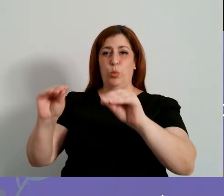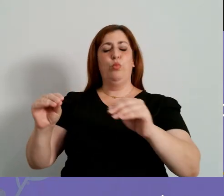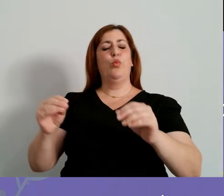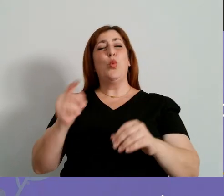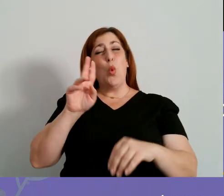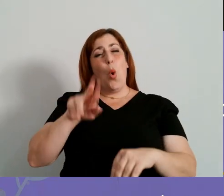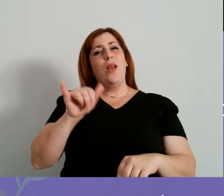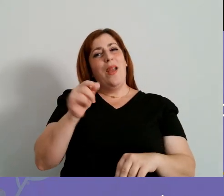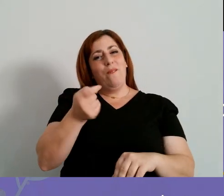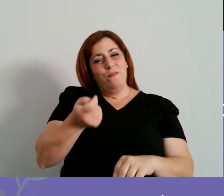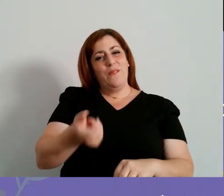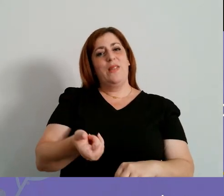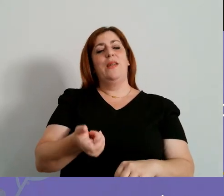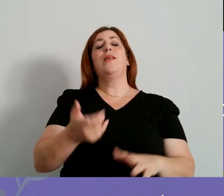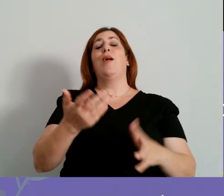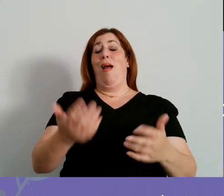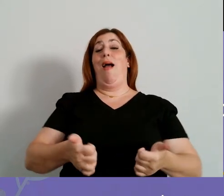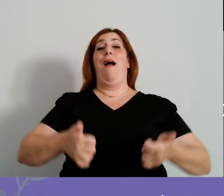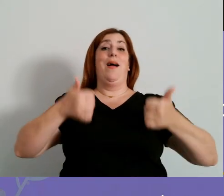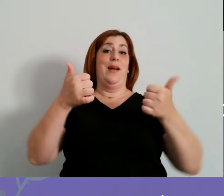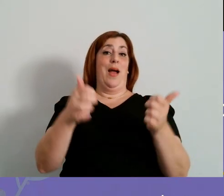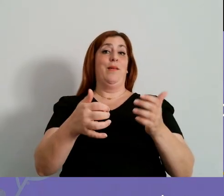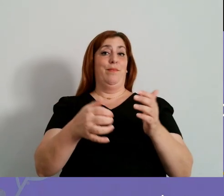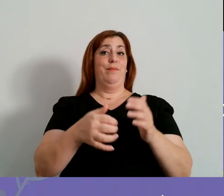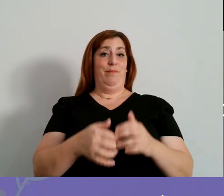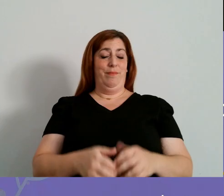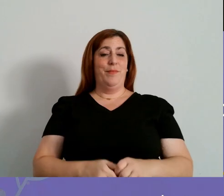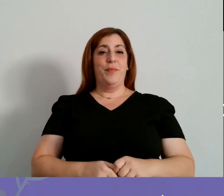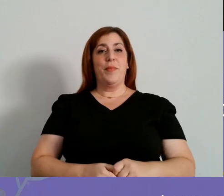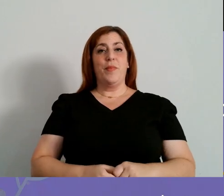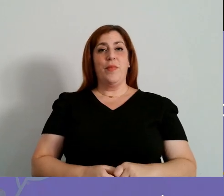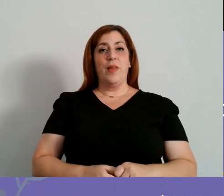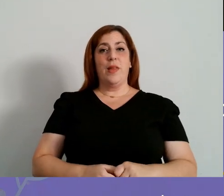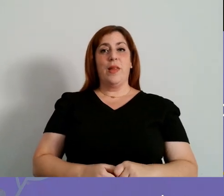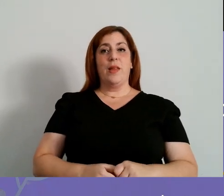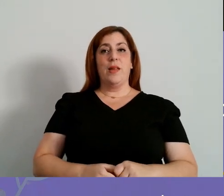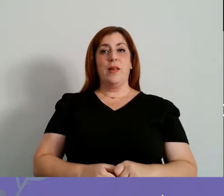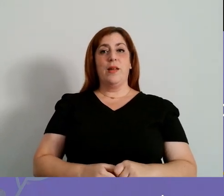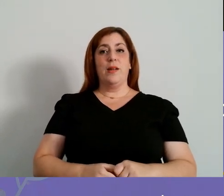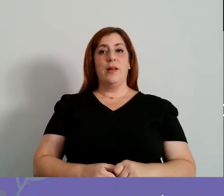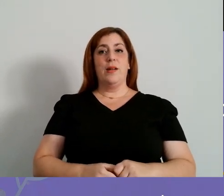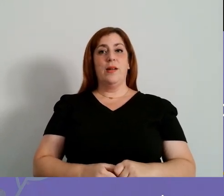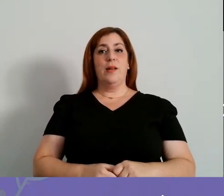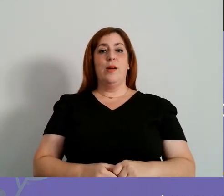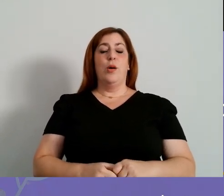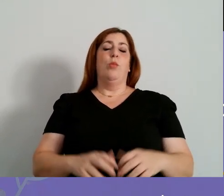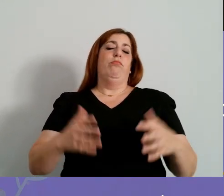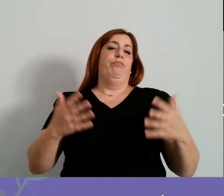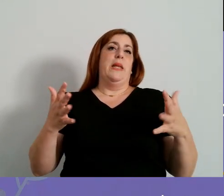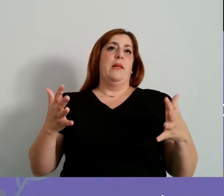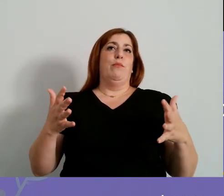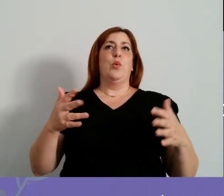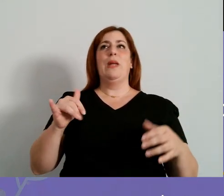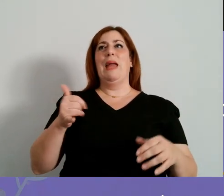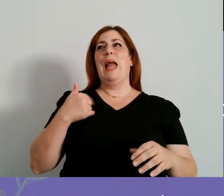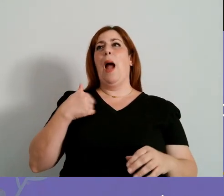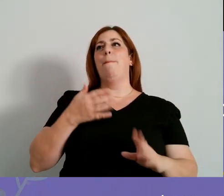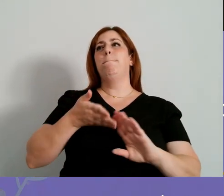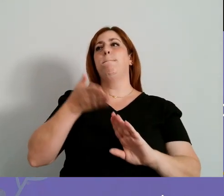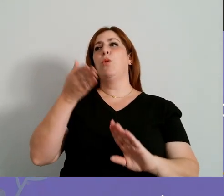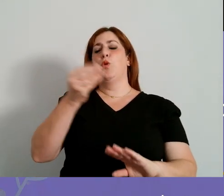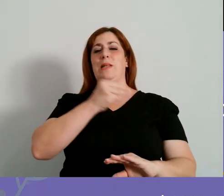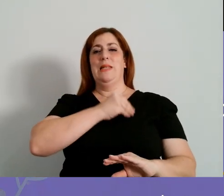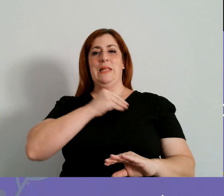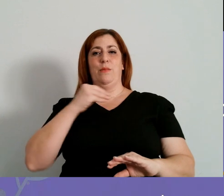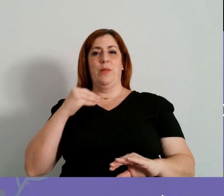super helpful to be able to advocate for yourself. Even if, for example, you're just asking for one accommodation at